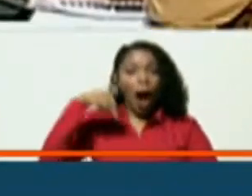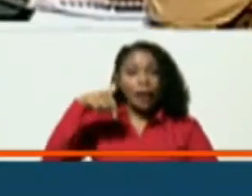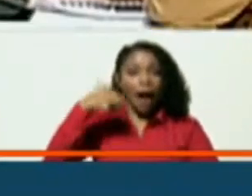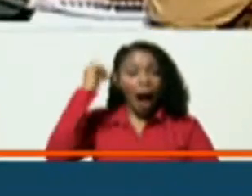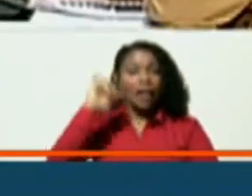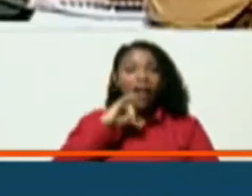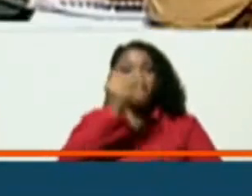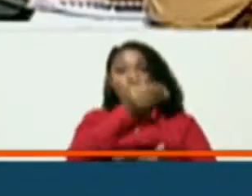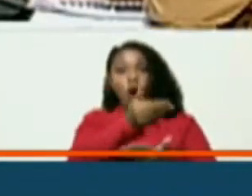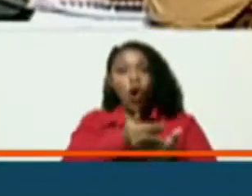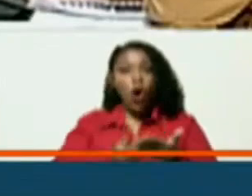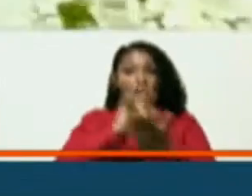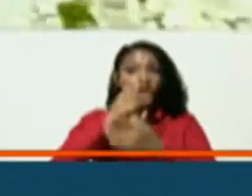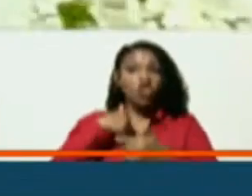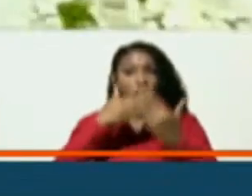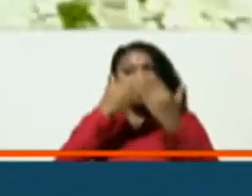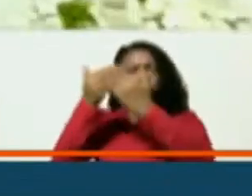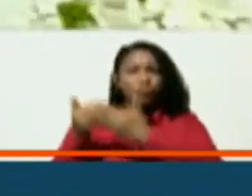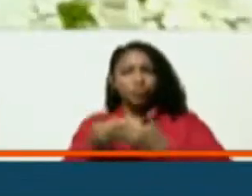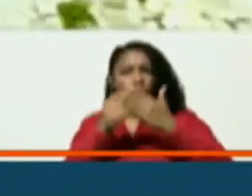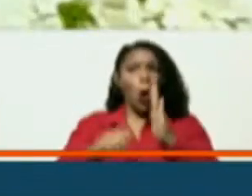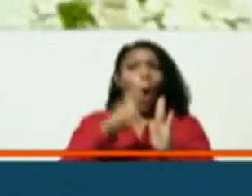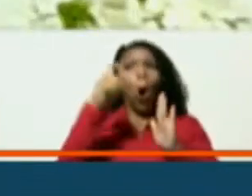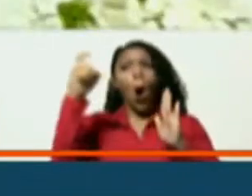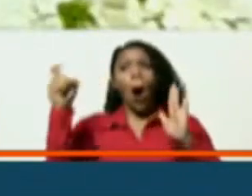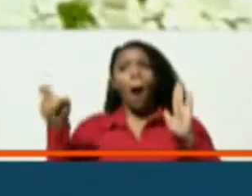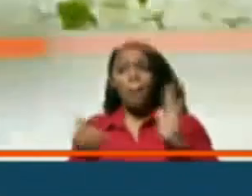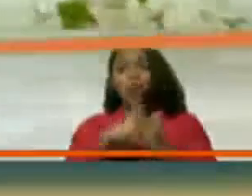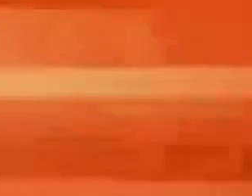measures imposed against the country from Washington.